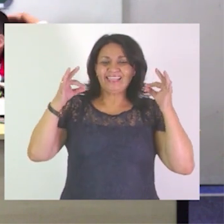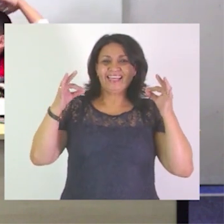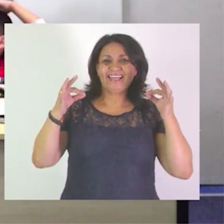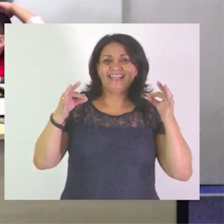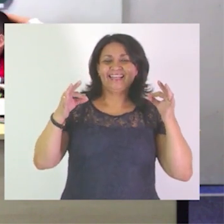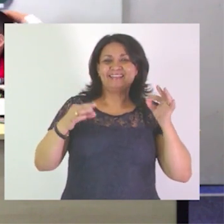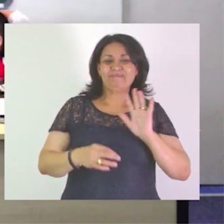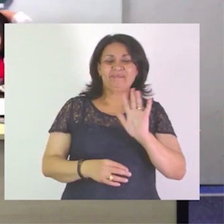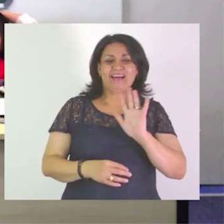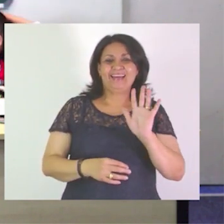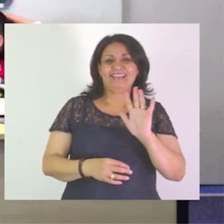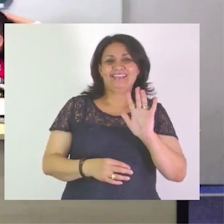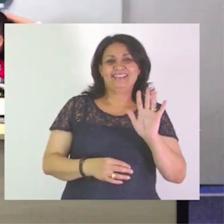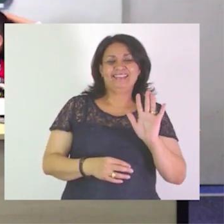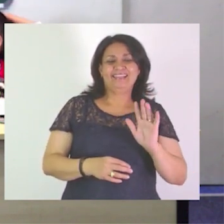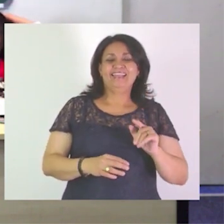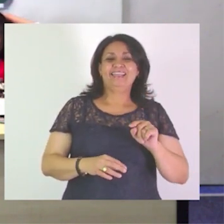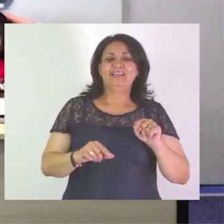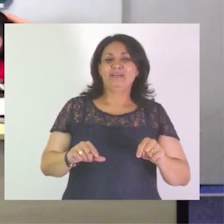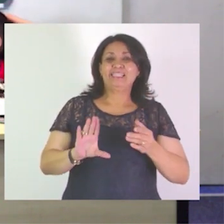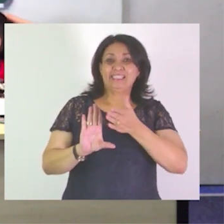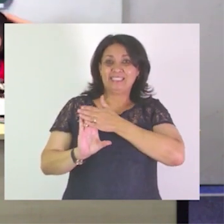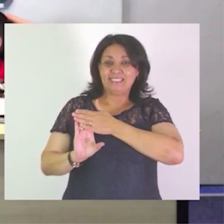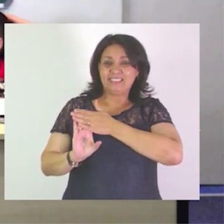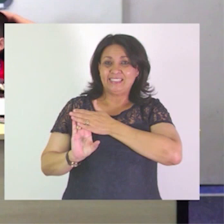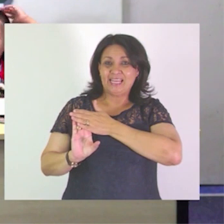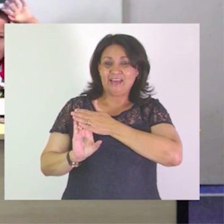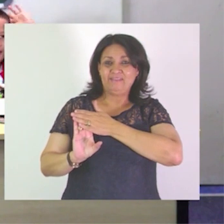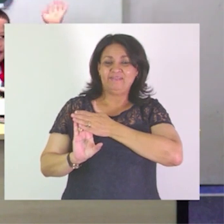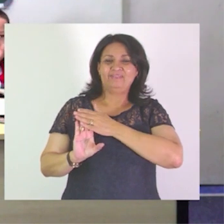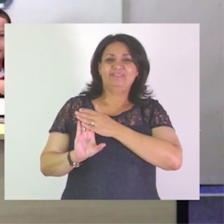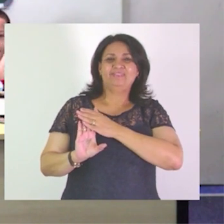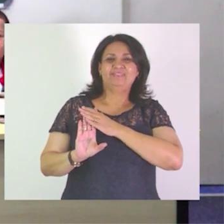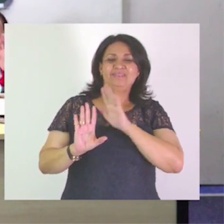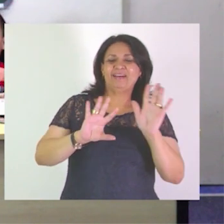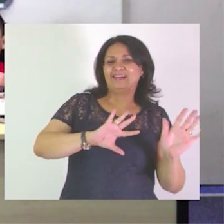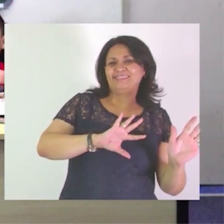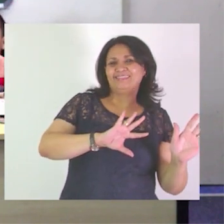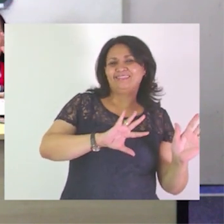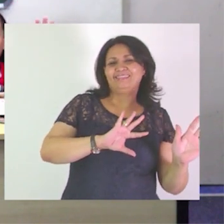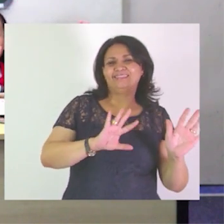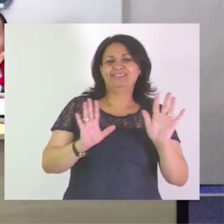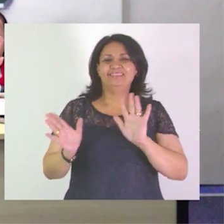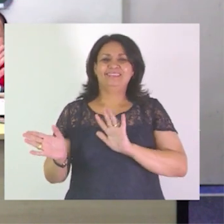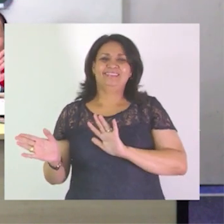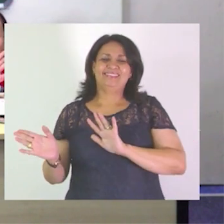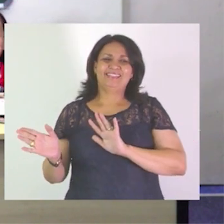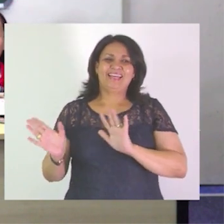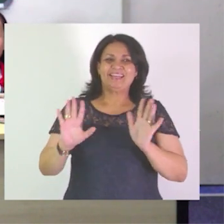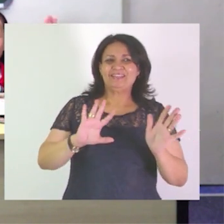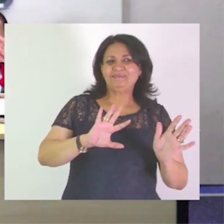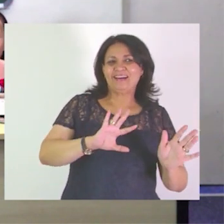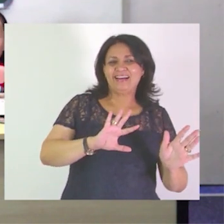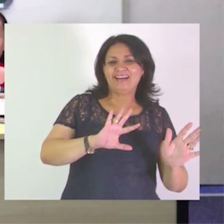you. Remember, stay safe all the time. Goodbye, goodbye, it's time to